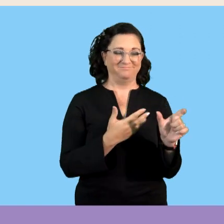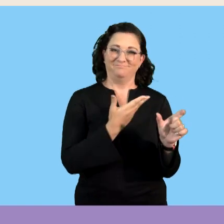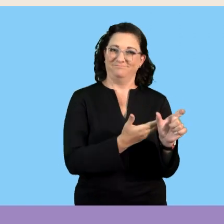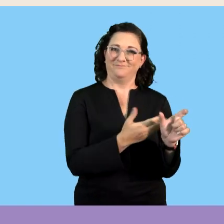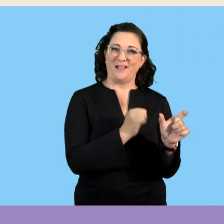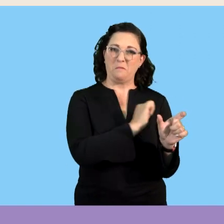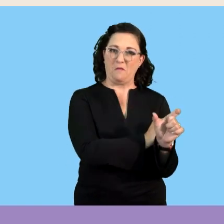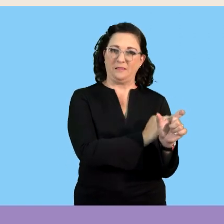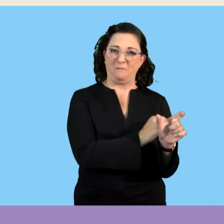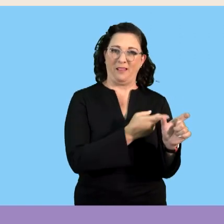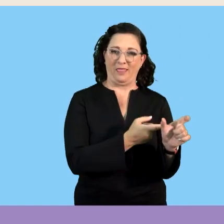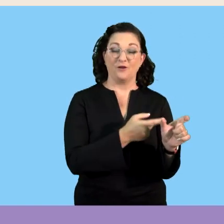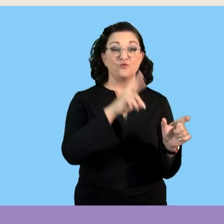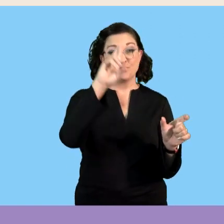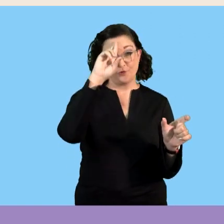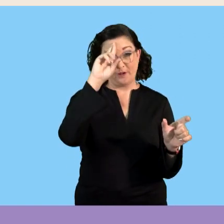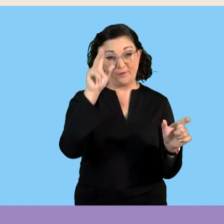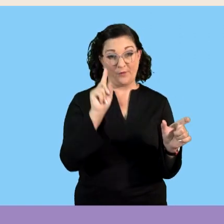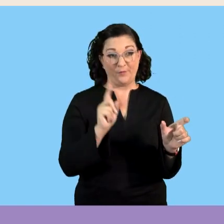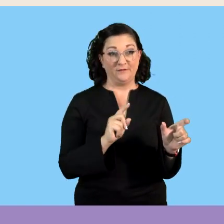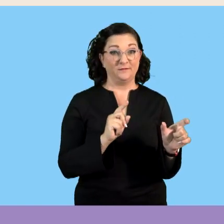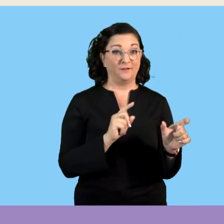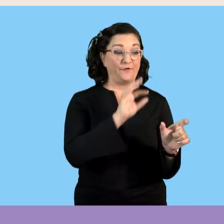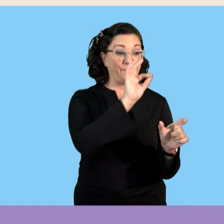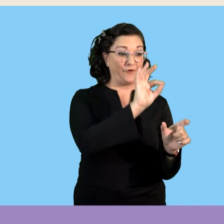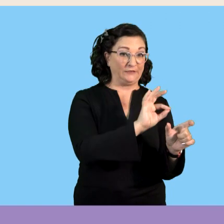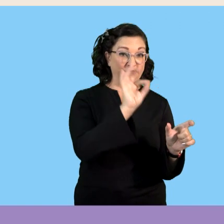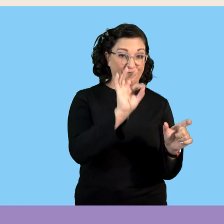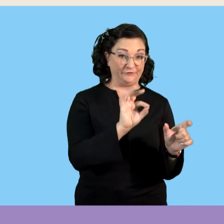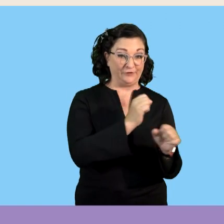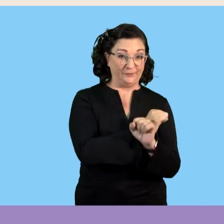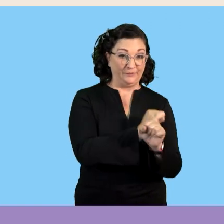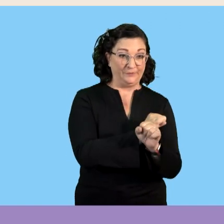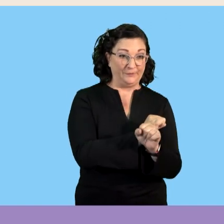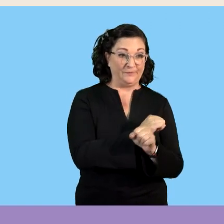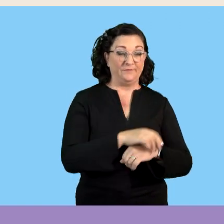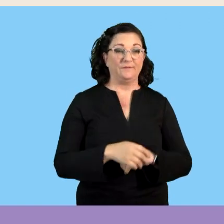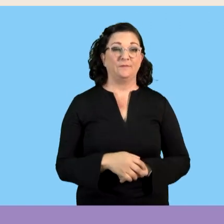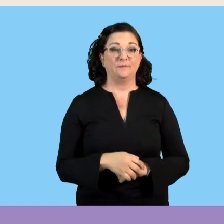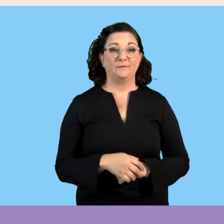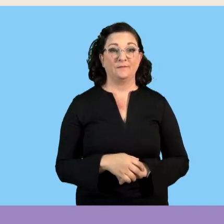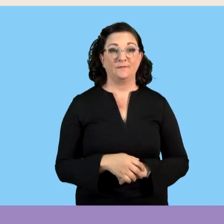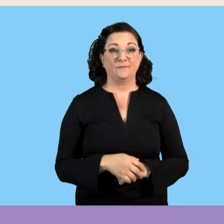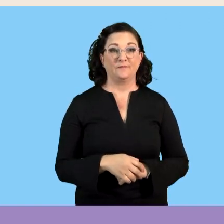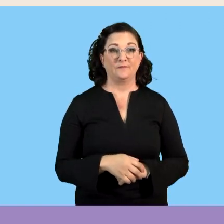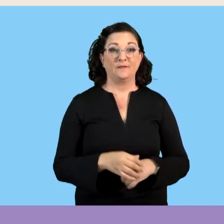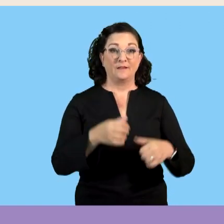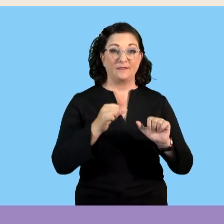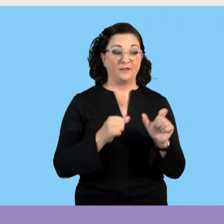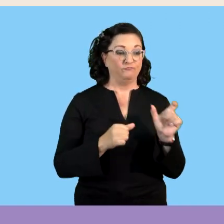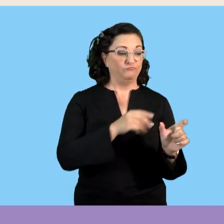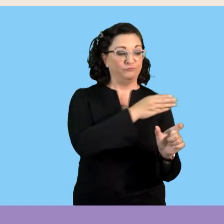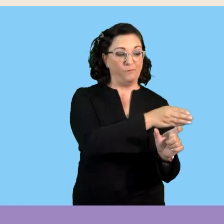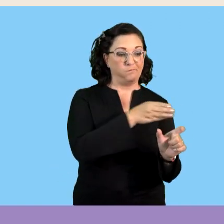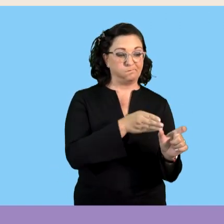this, we need to remember this. When multiplying fractions, you multiply the numerators together and